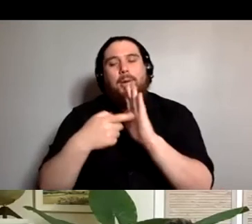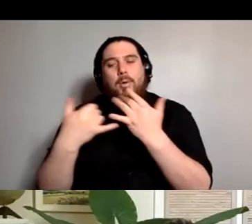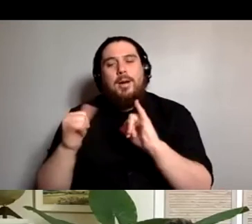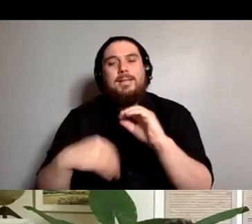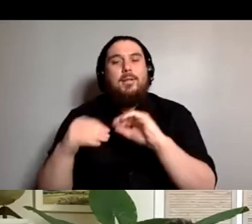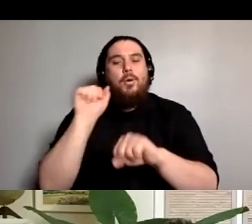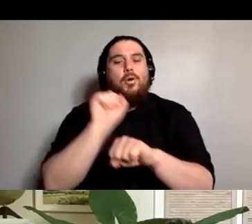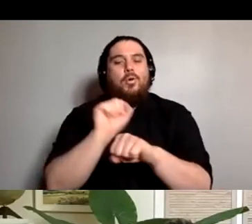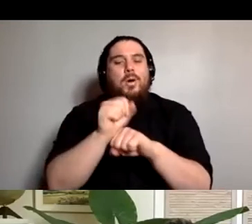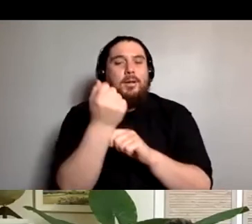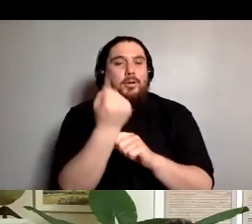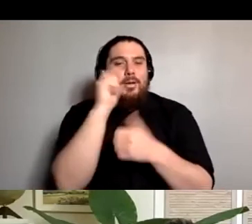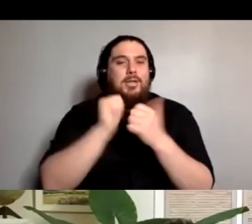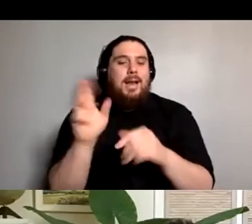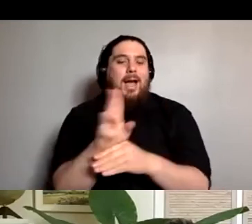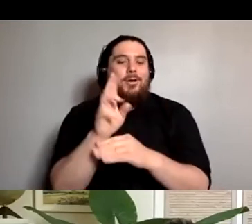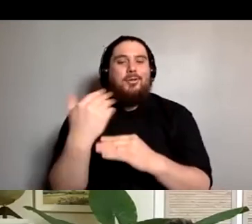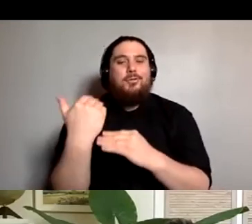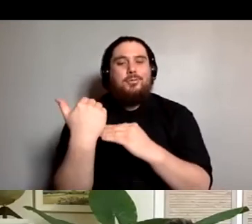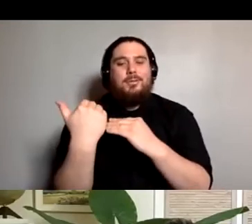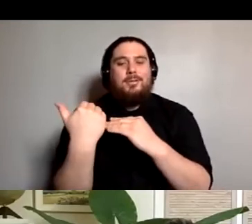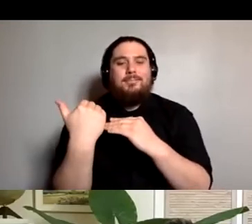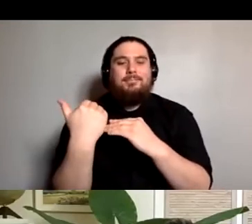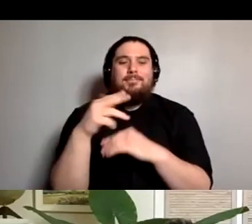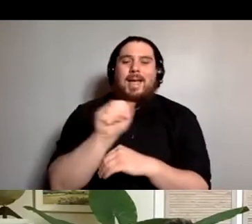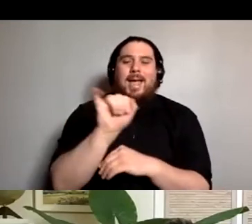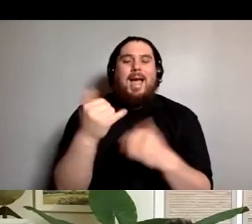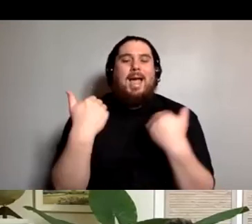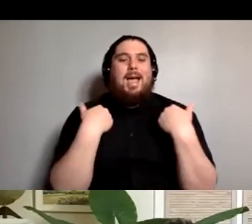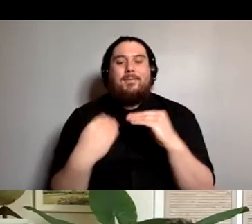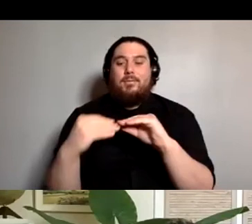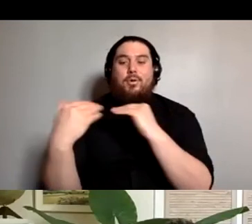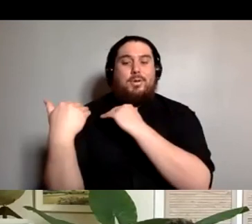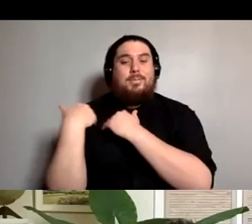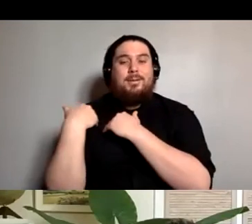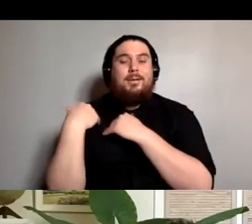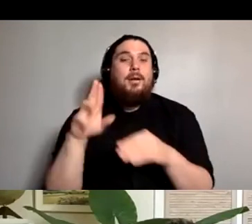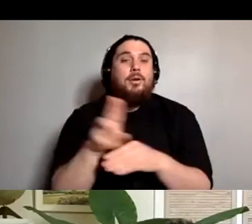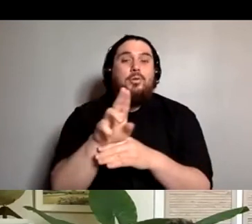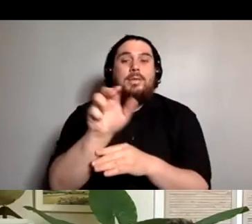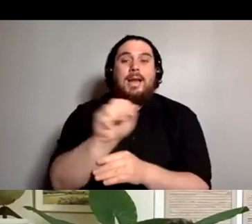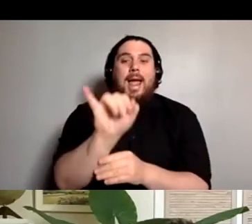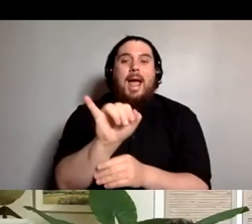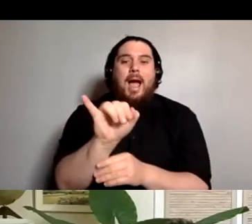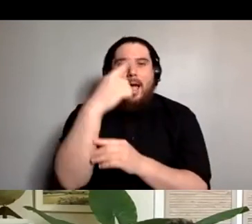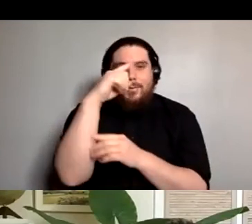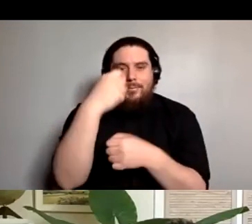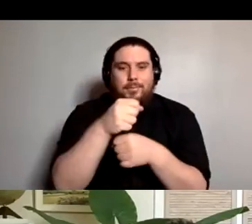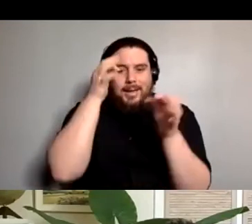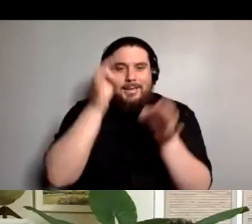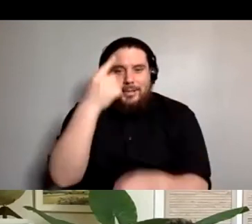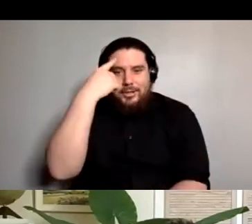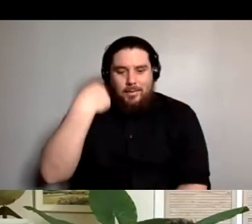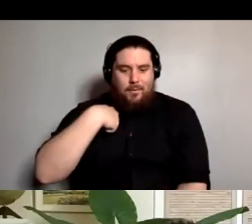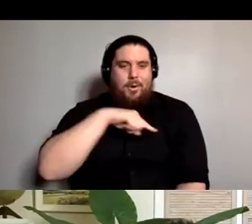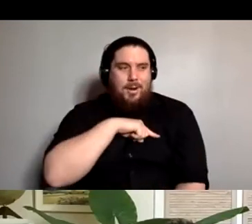it responsibly and why we need to use it. Using AI to make a decision for us and, you know,